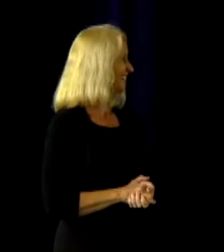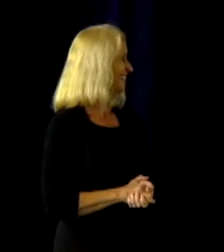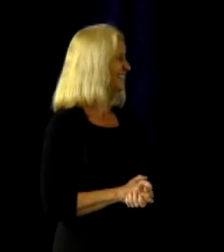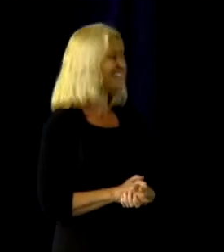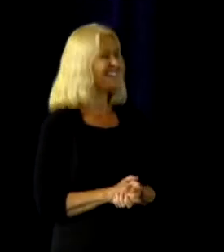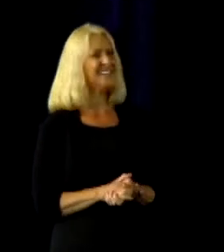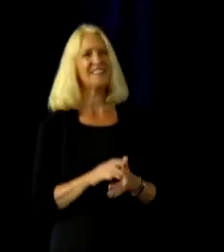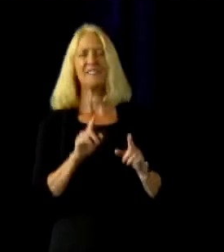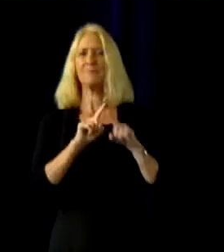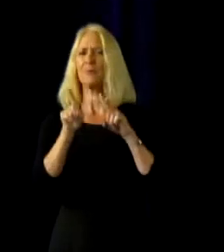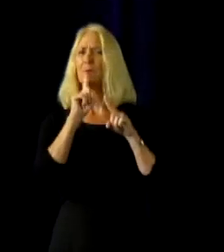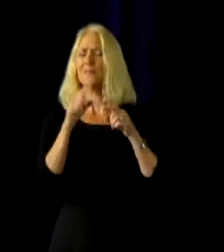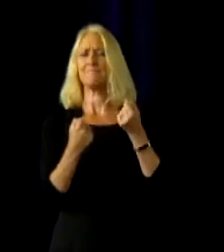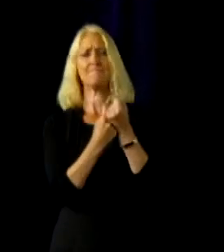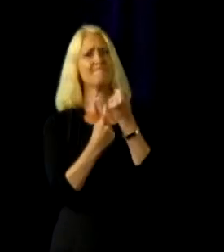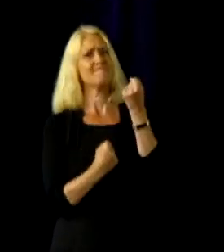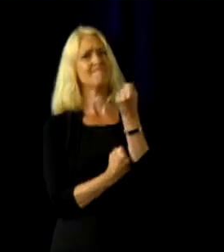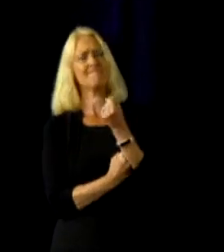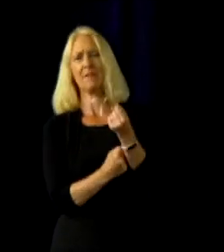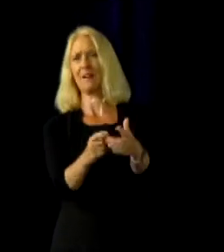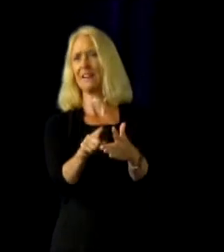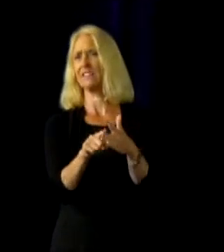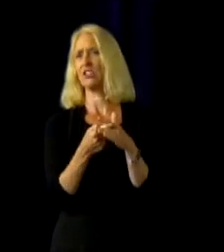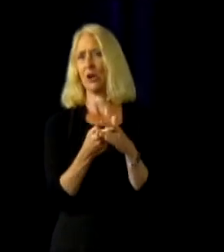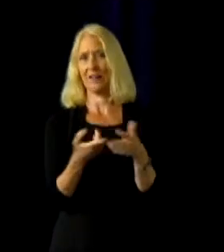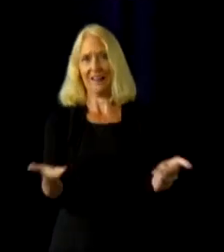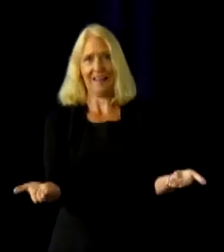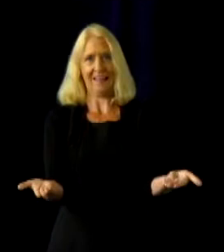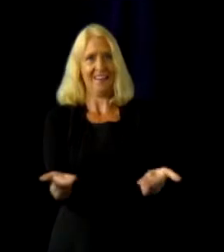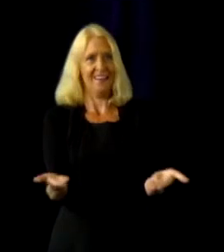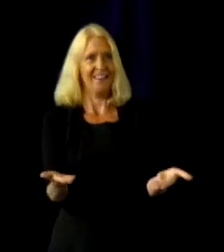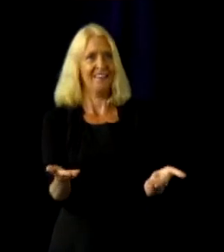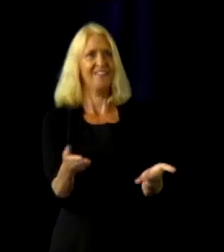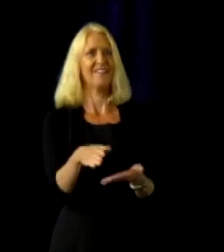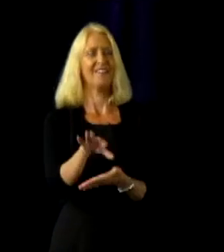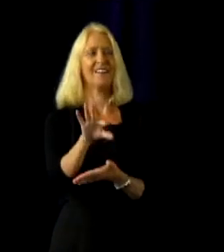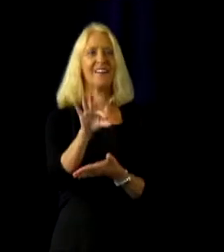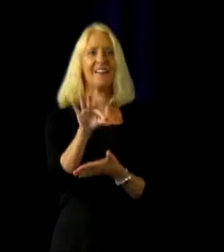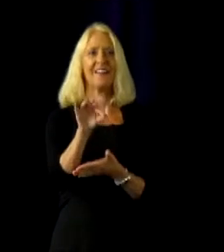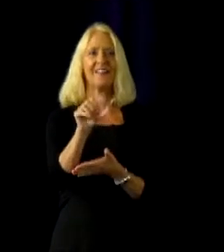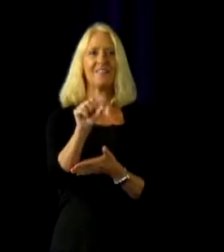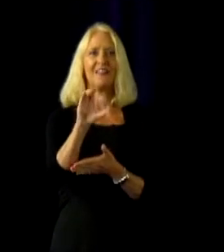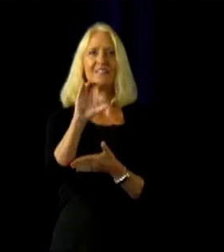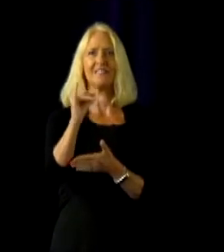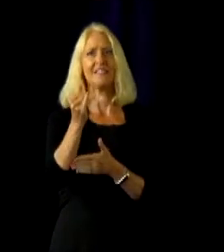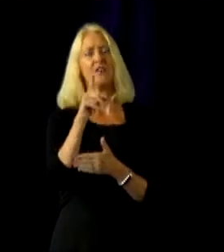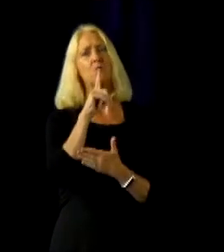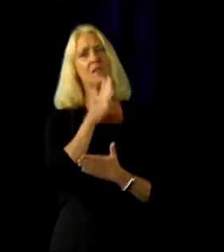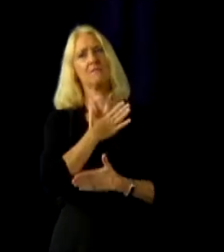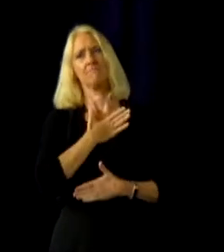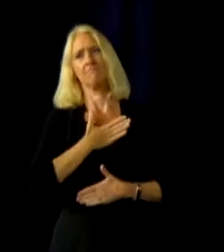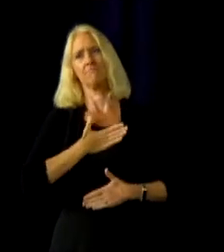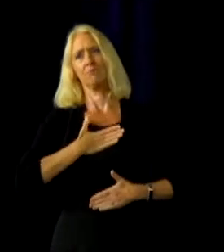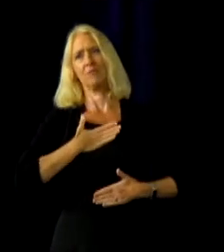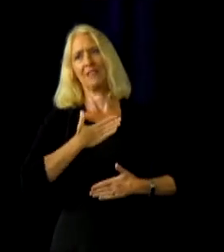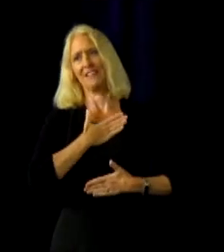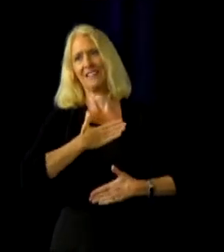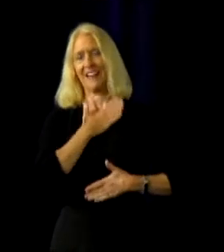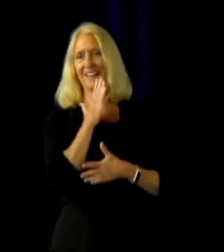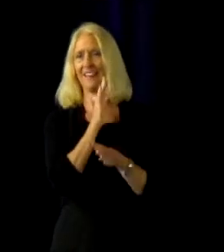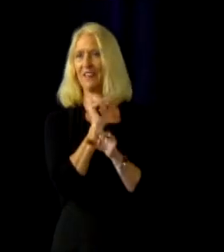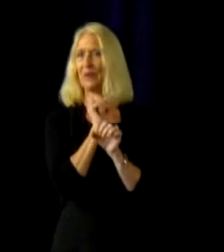the foundation that was established here at FSCJ. So I'm very appreciative of the work